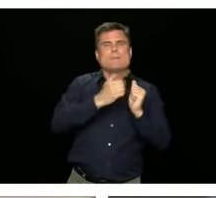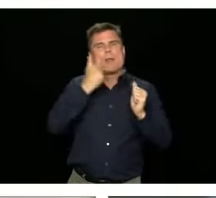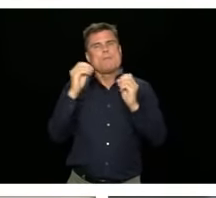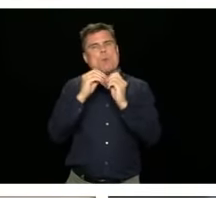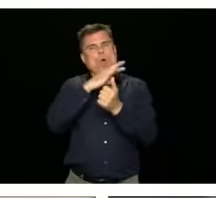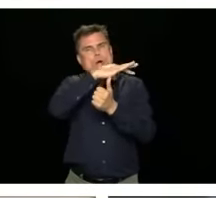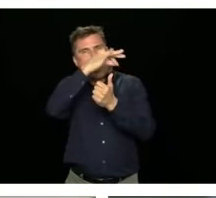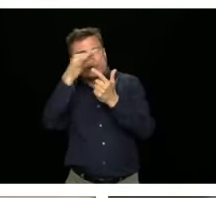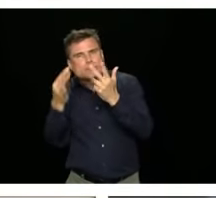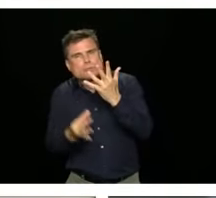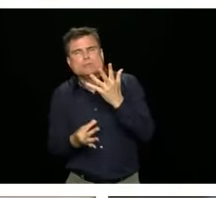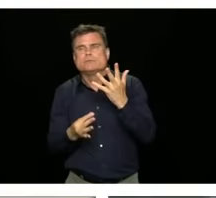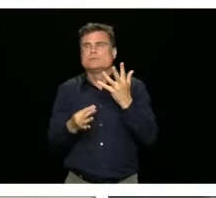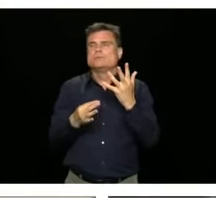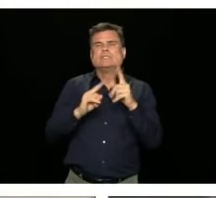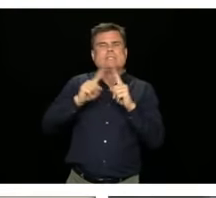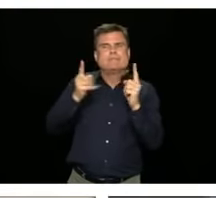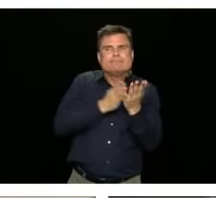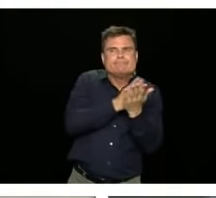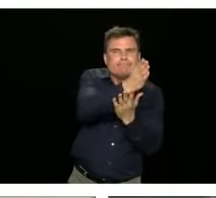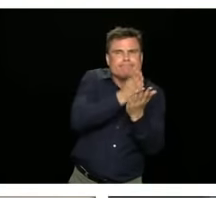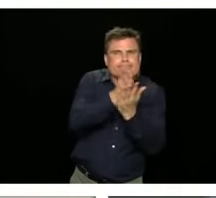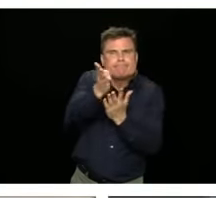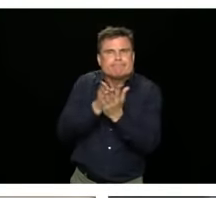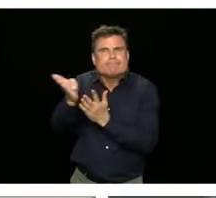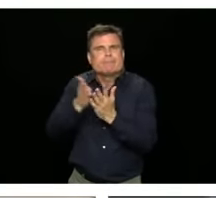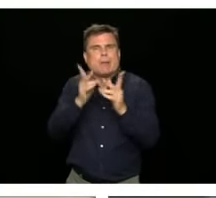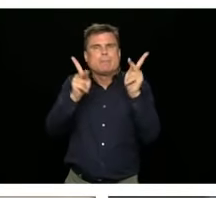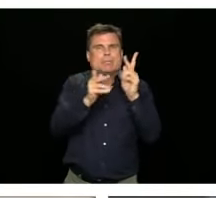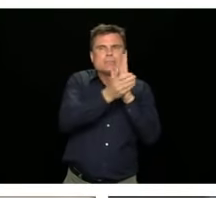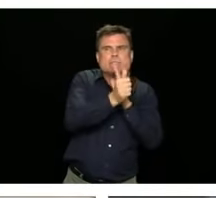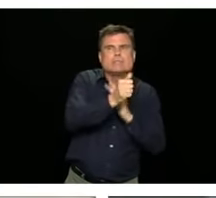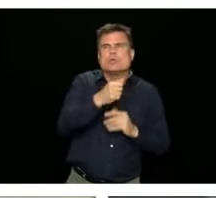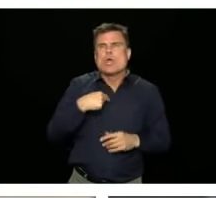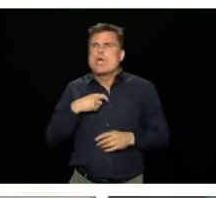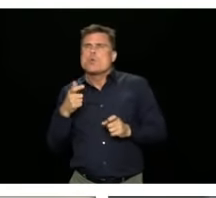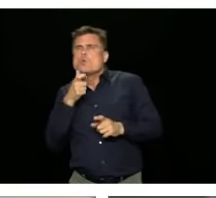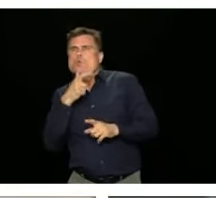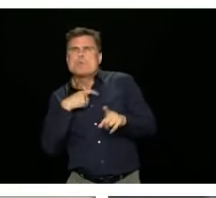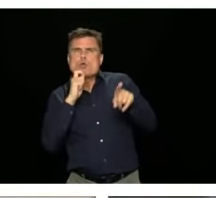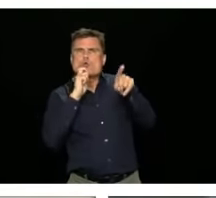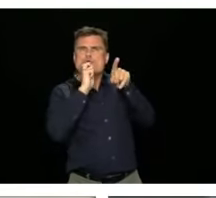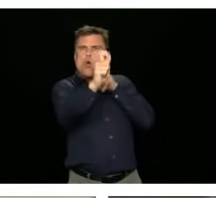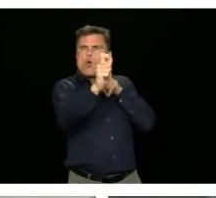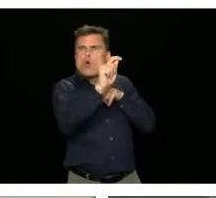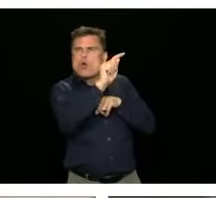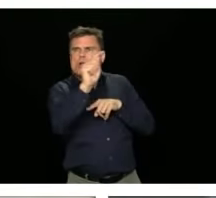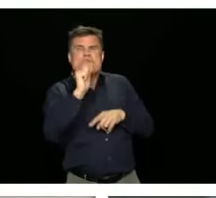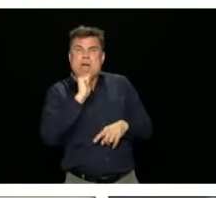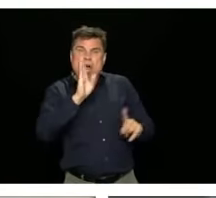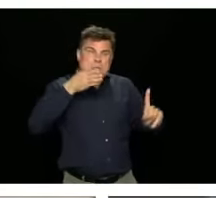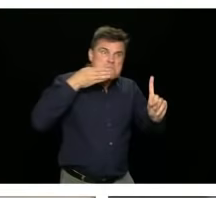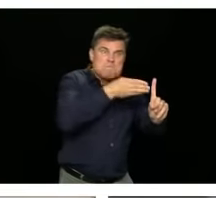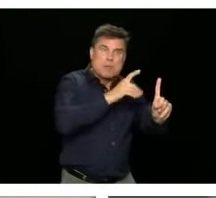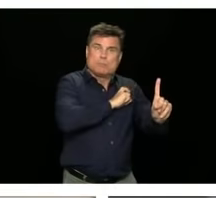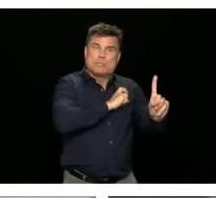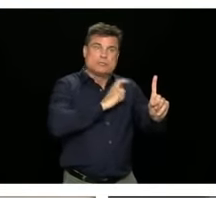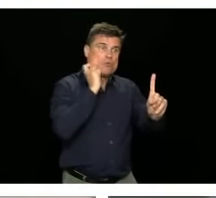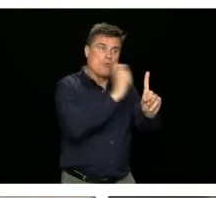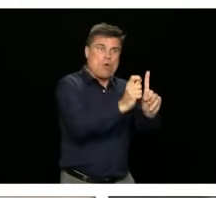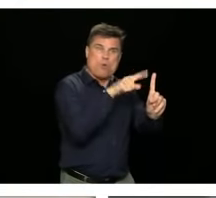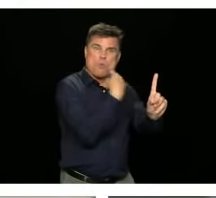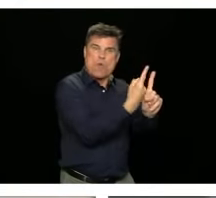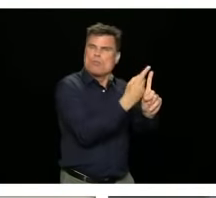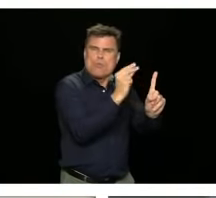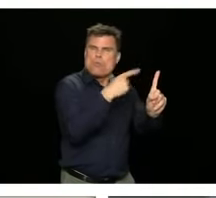they are victims of racial violence, if there are survivors of racial violence. There needs, you know, like not everything has to